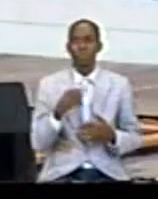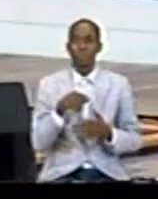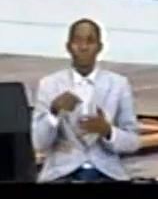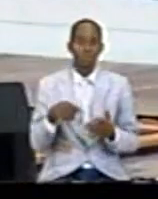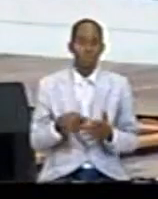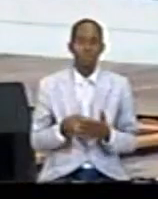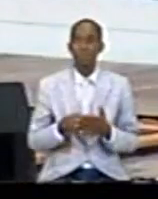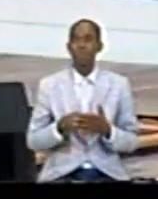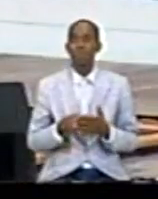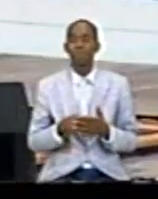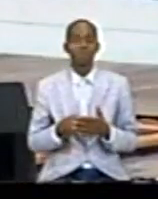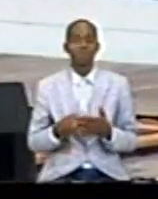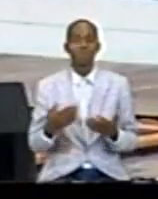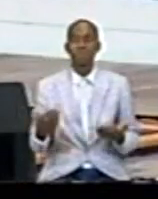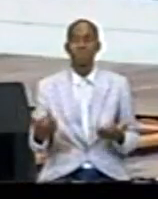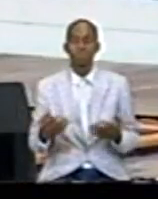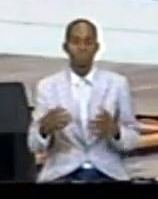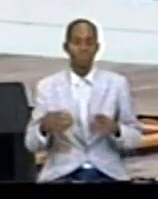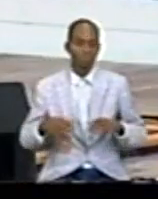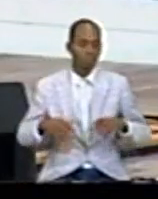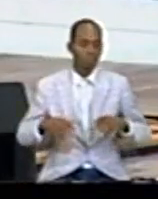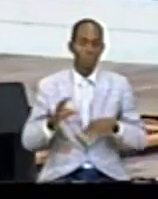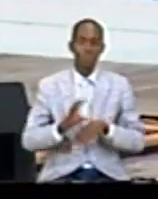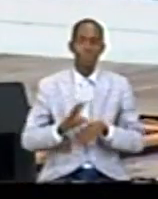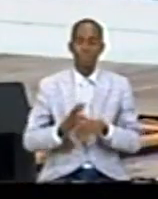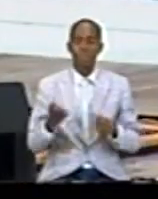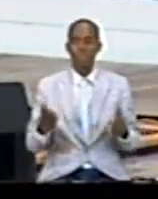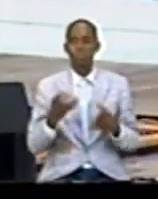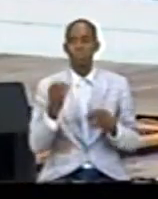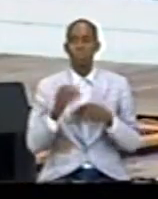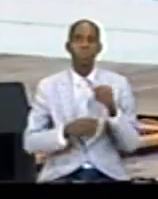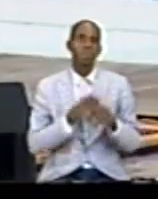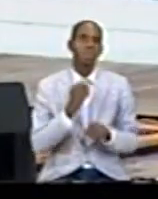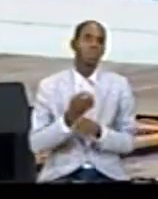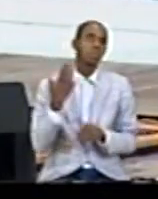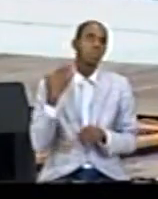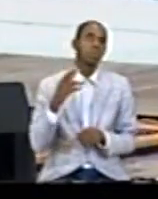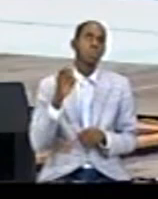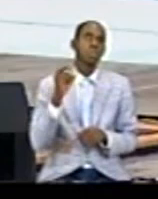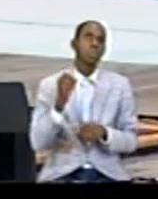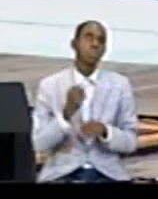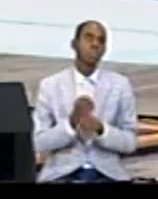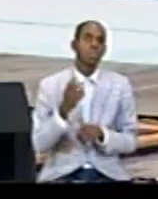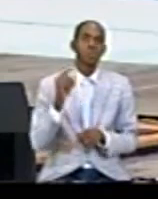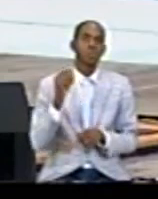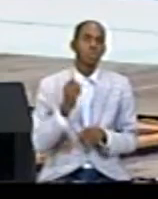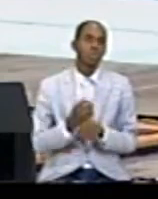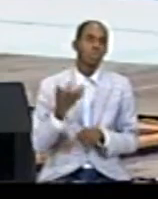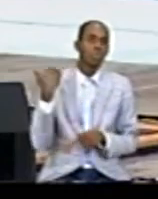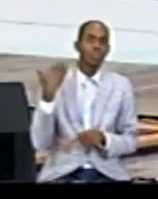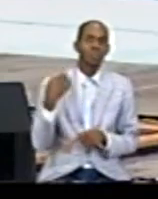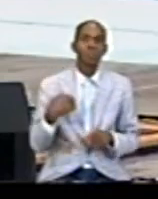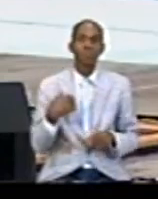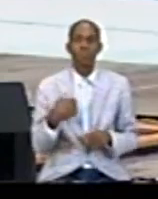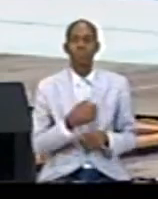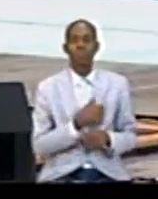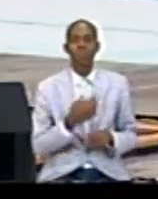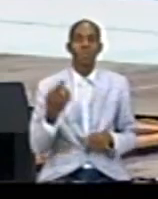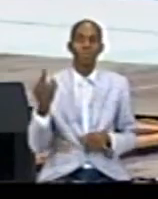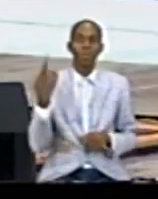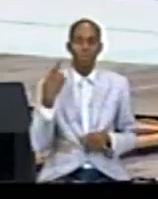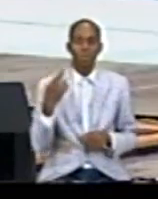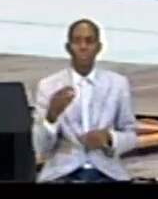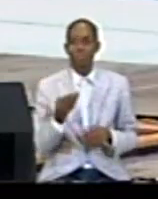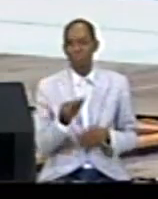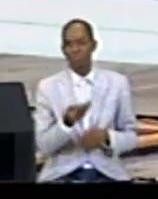congregation, our congregation many years ago, 30 years ago, 20 years ago, we were a young